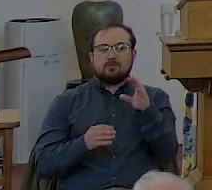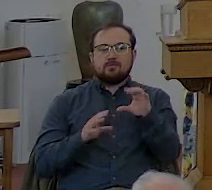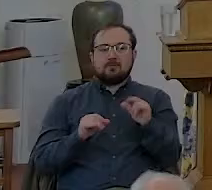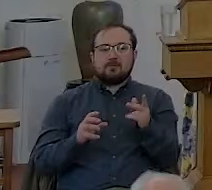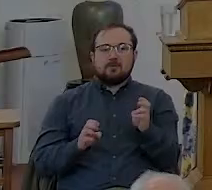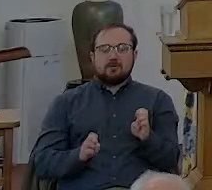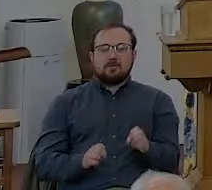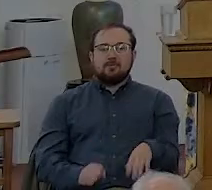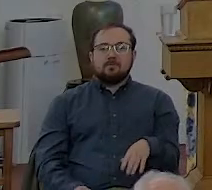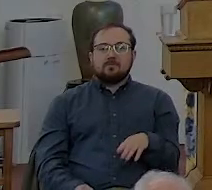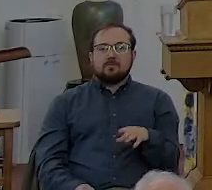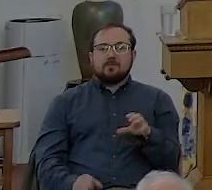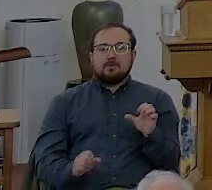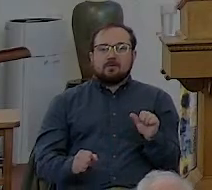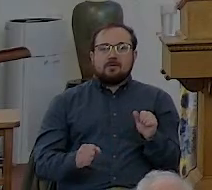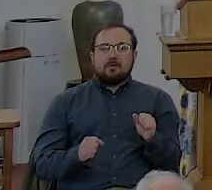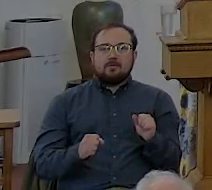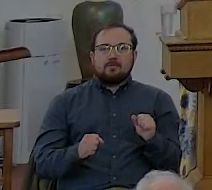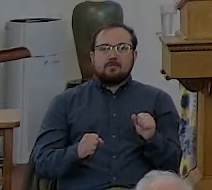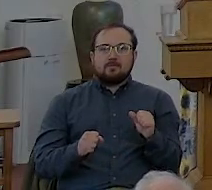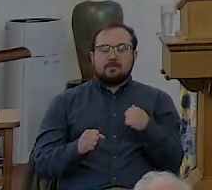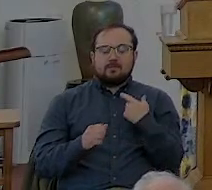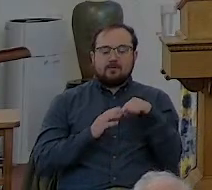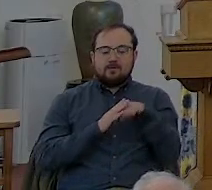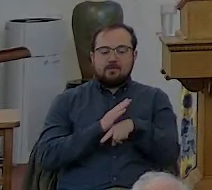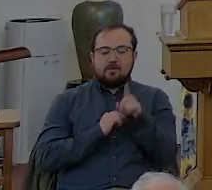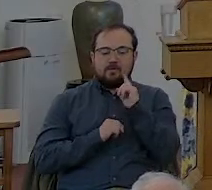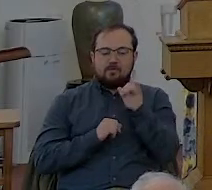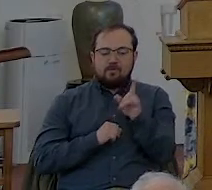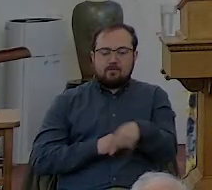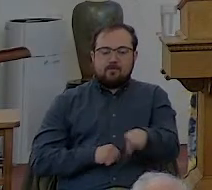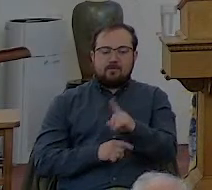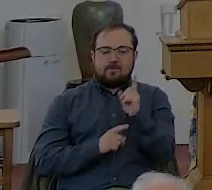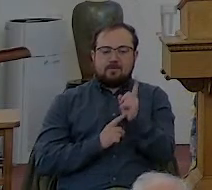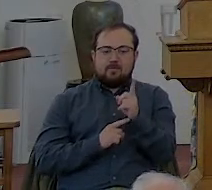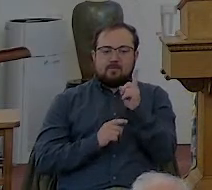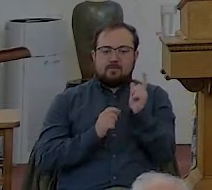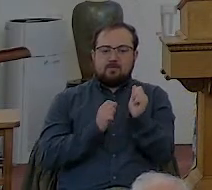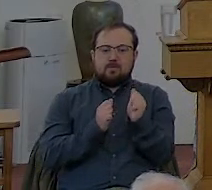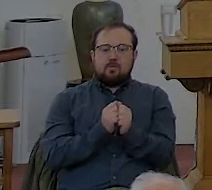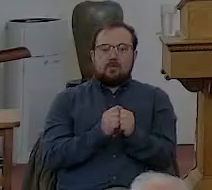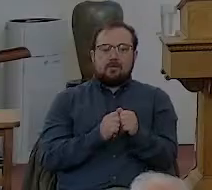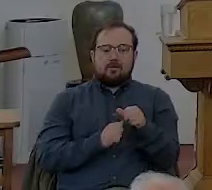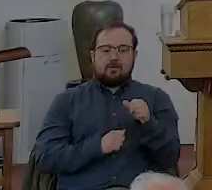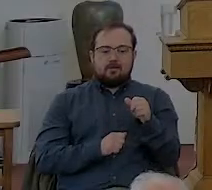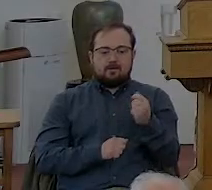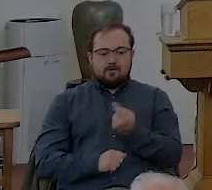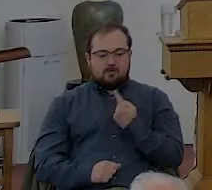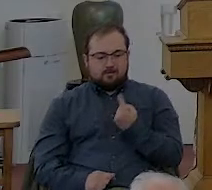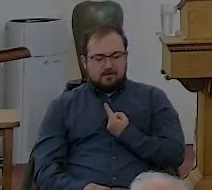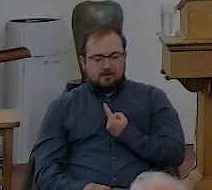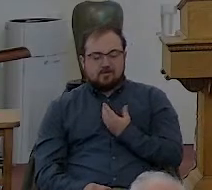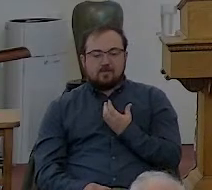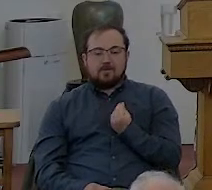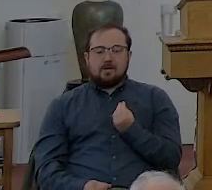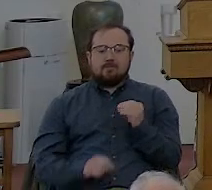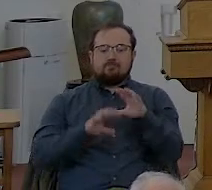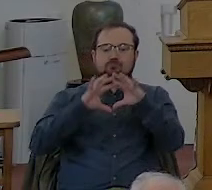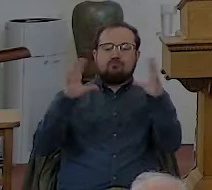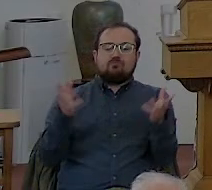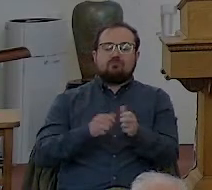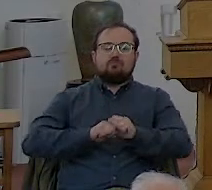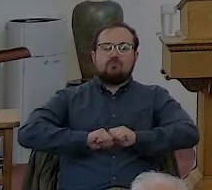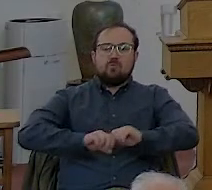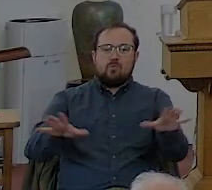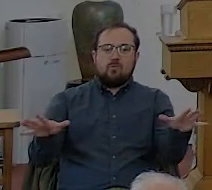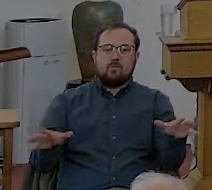in a multiplication and a deepening of such moments, both in ourselves and in the world."